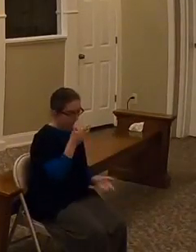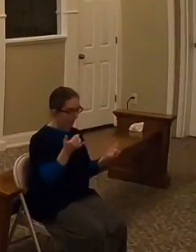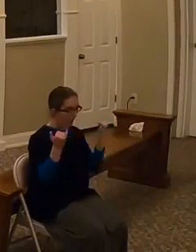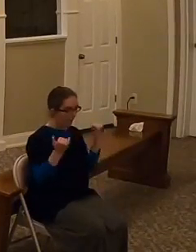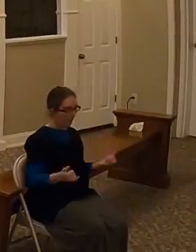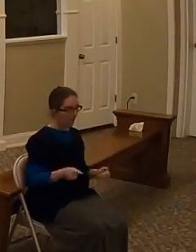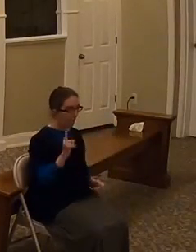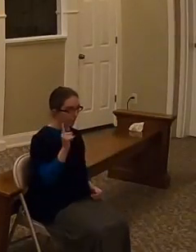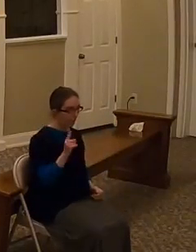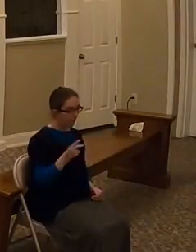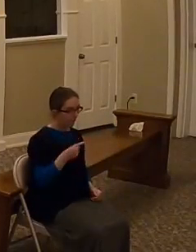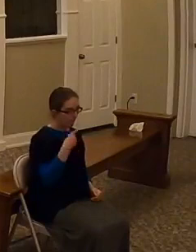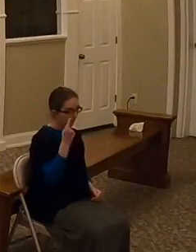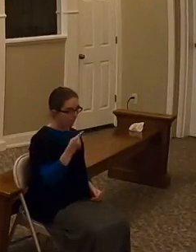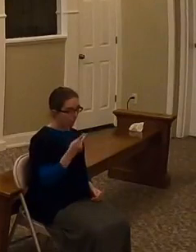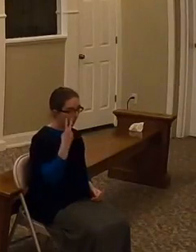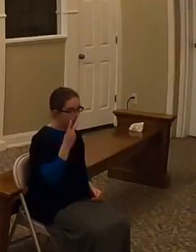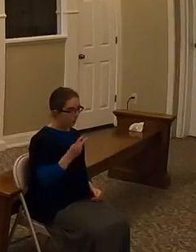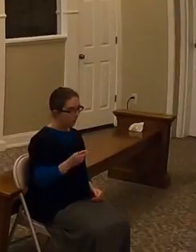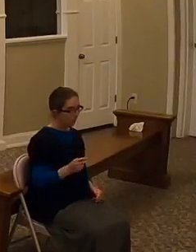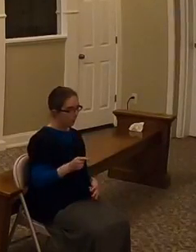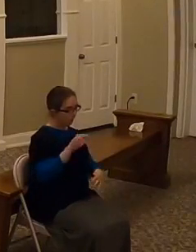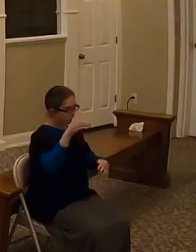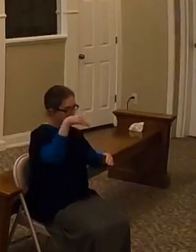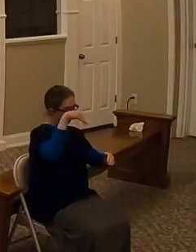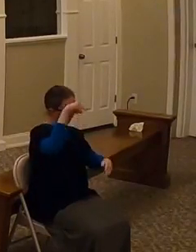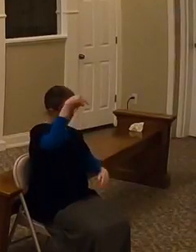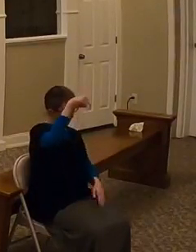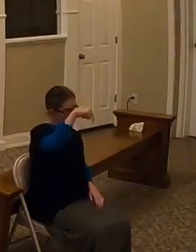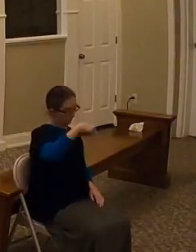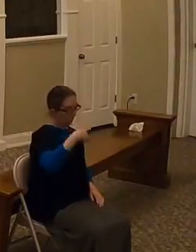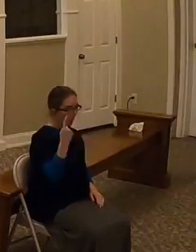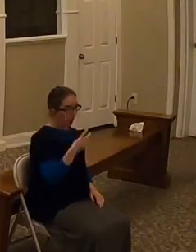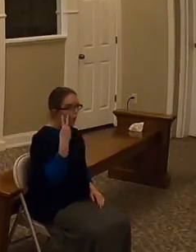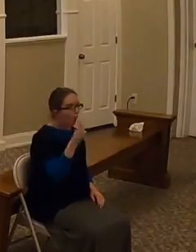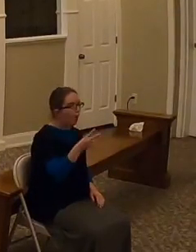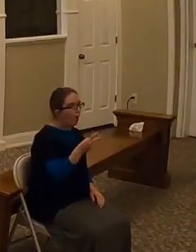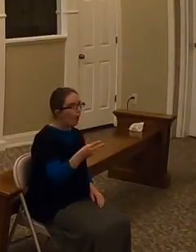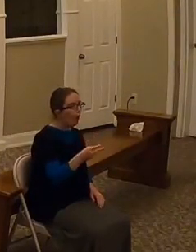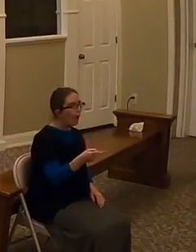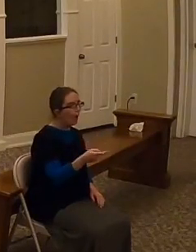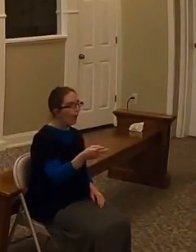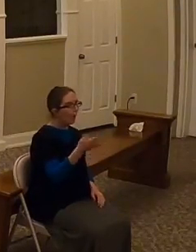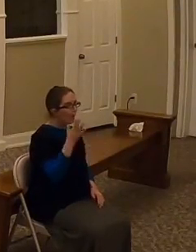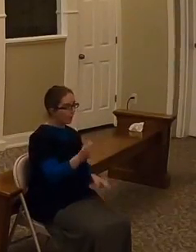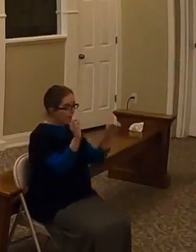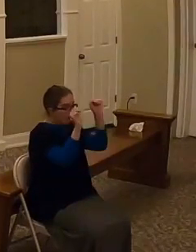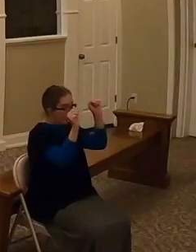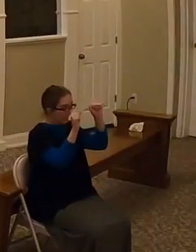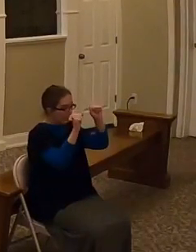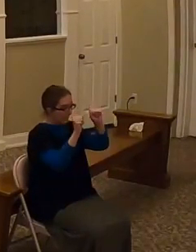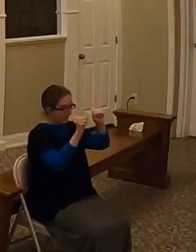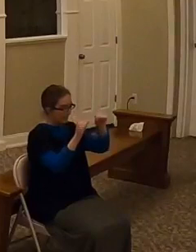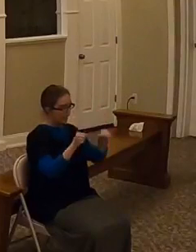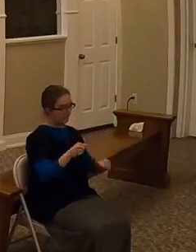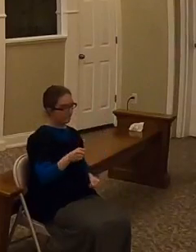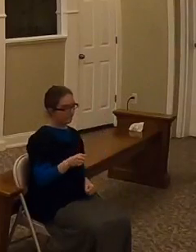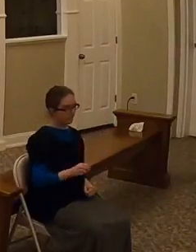of a sudden, one of them said, I know that we're going down, man. It looks like we're going in. All of a sudden, somebody said, look out, there comes a ghost.